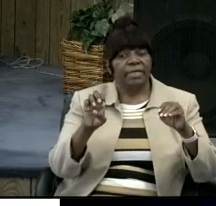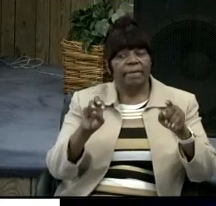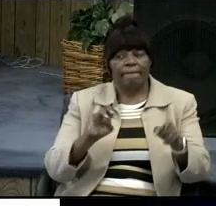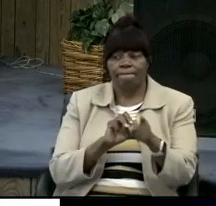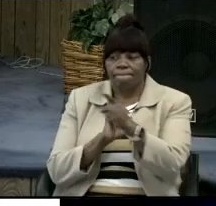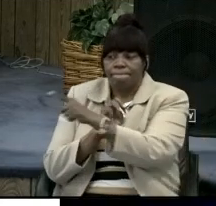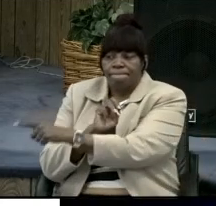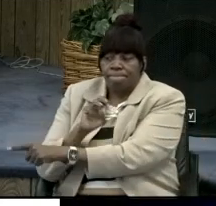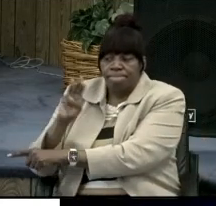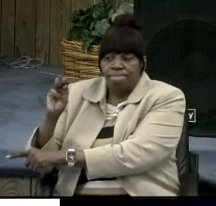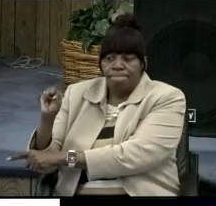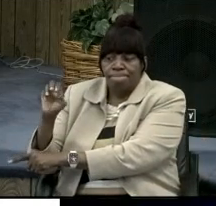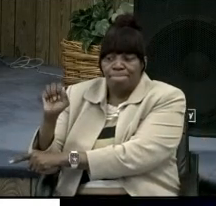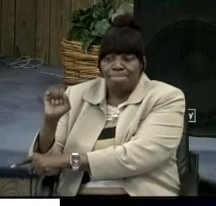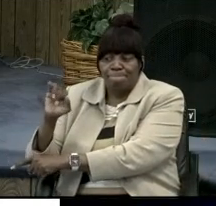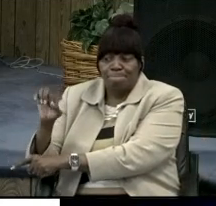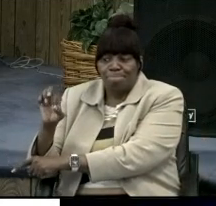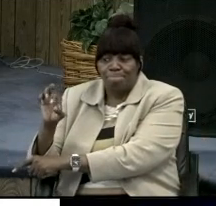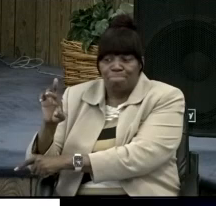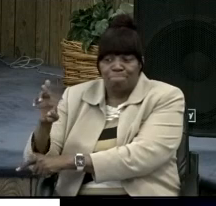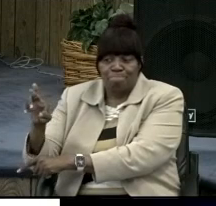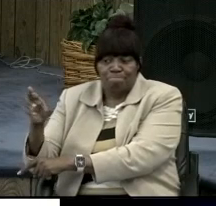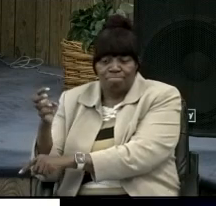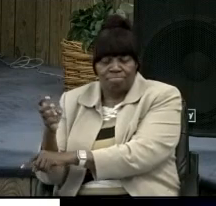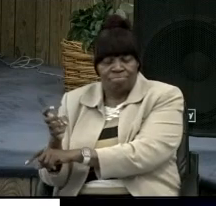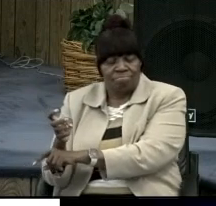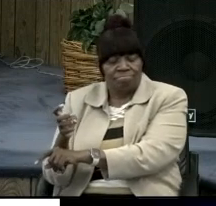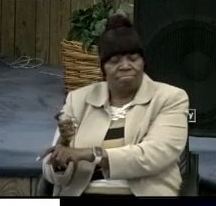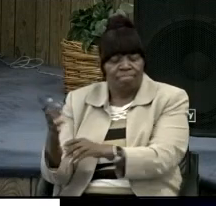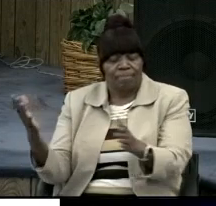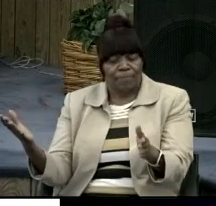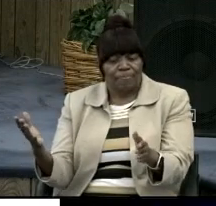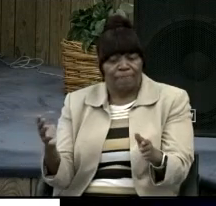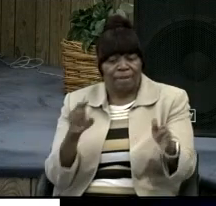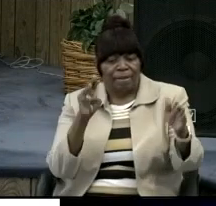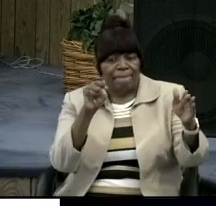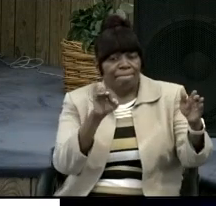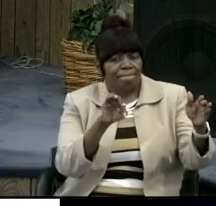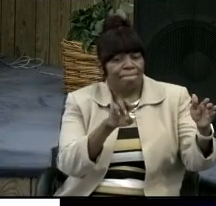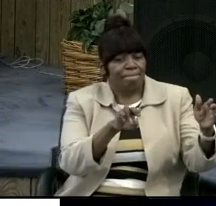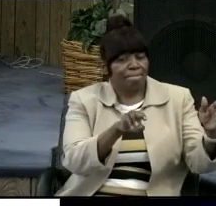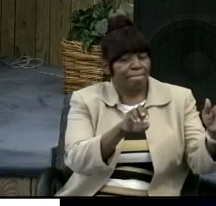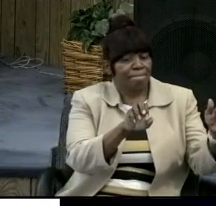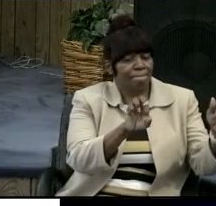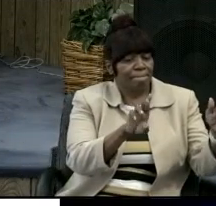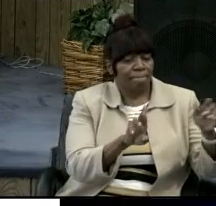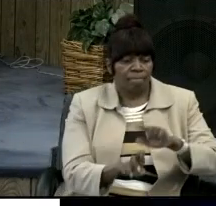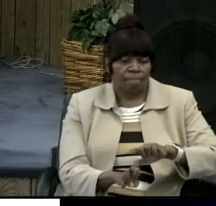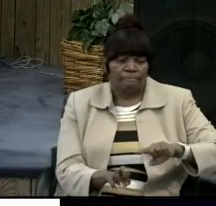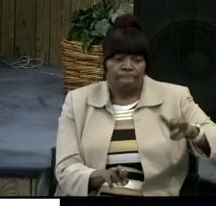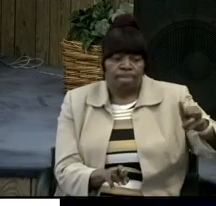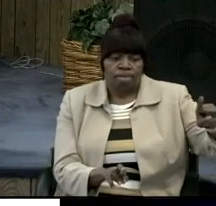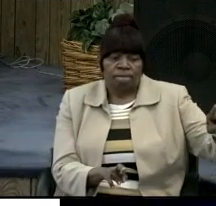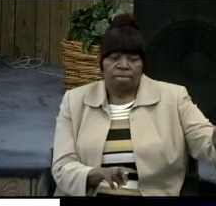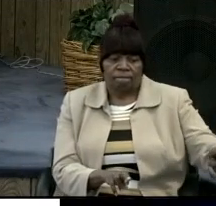E major, cruel and hard. And then it goes on. Minor, effeminate, amorous,